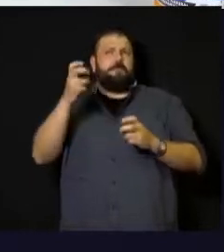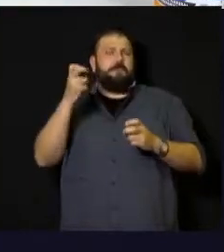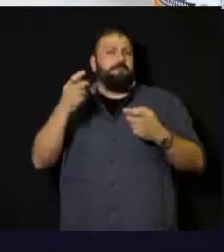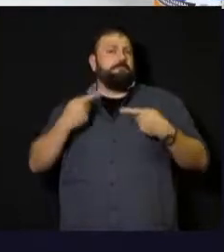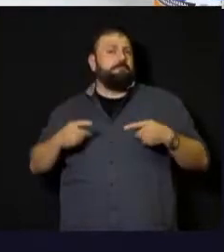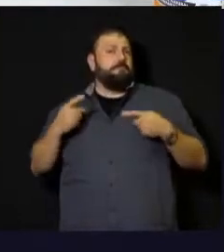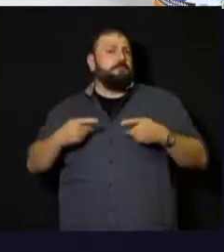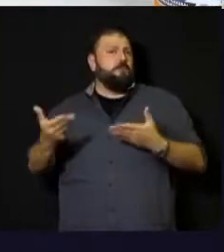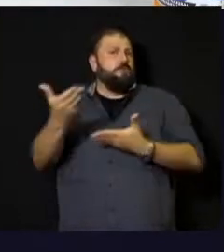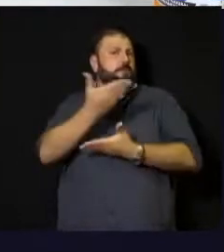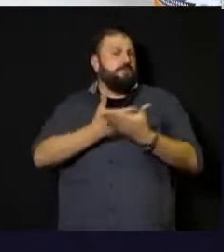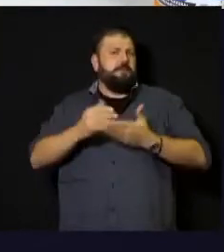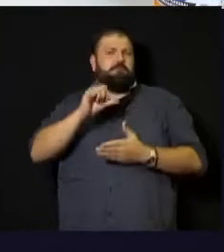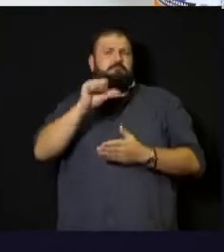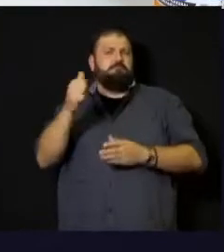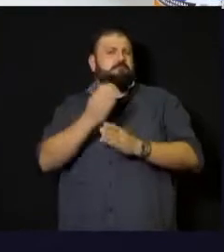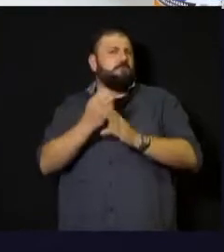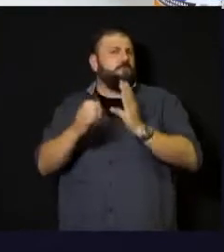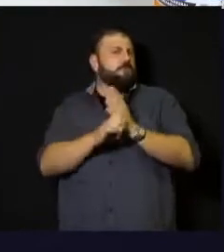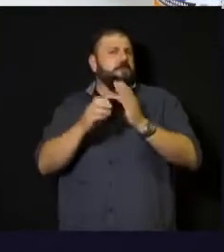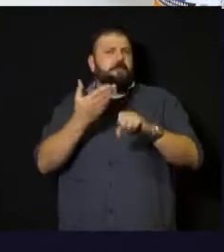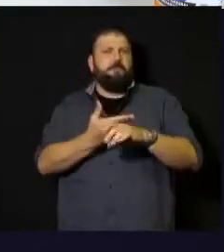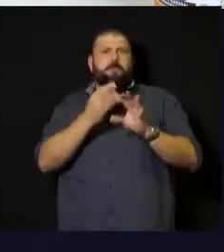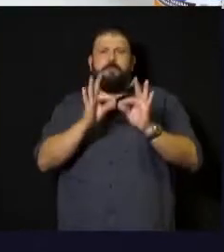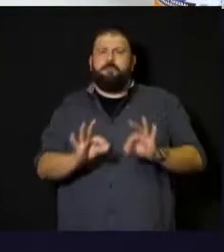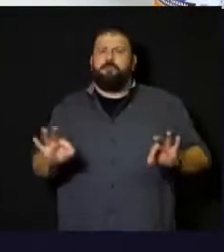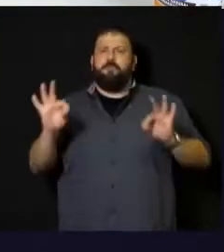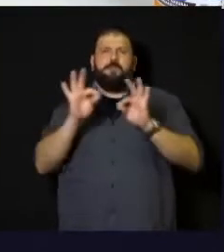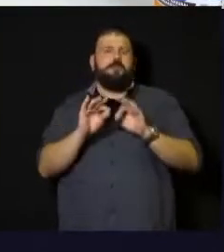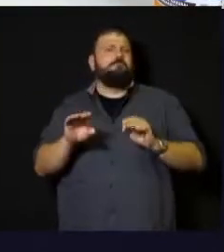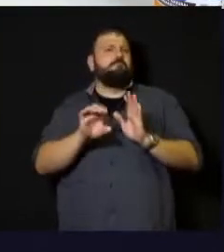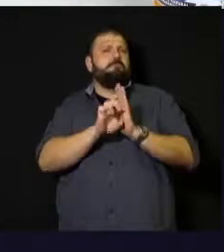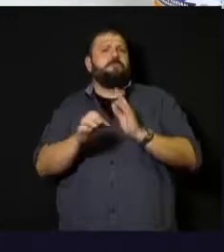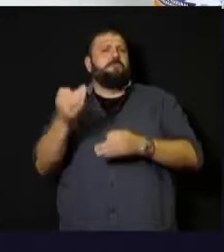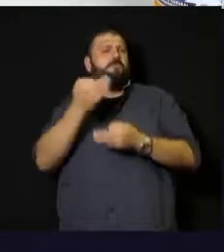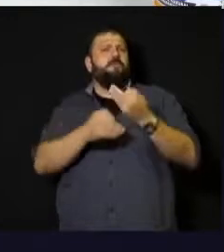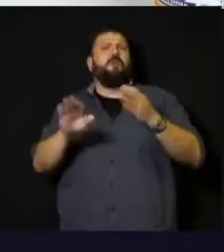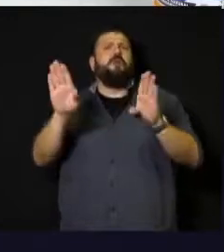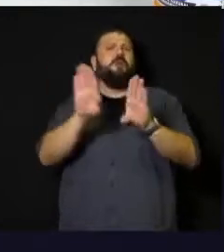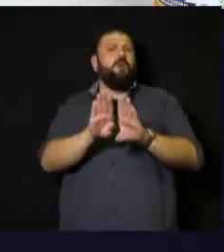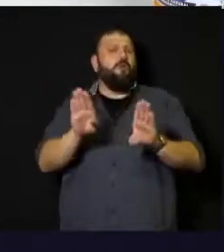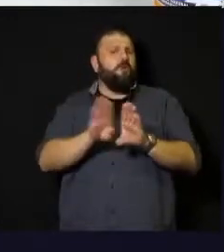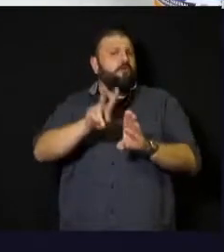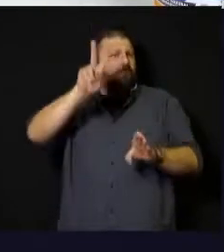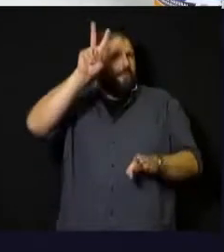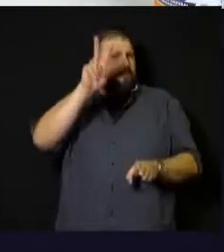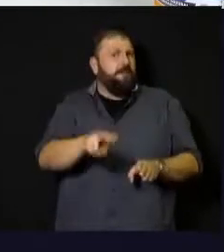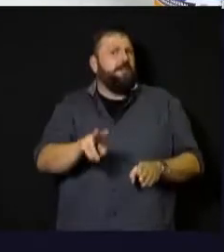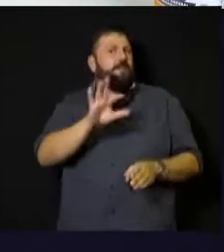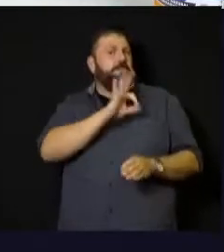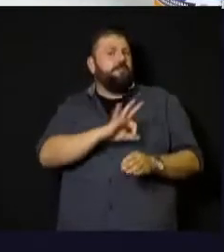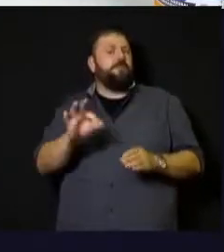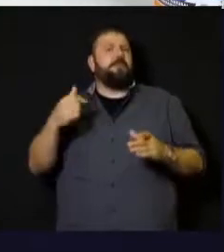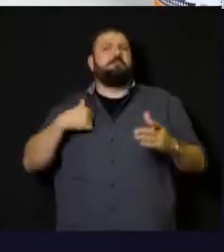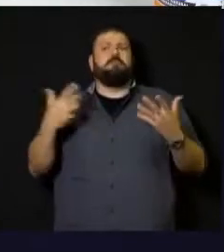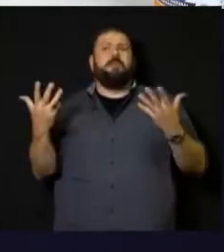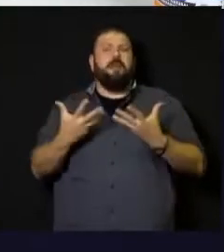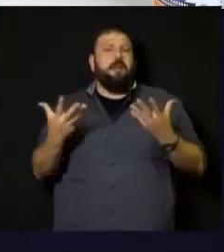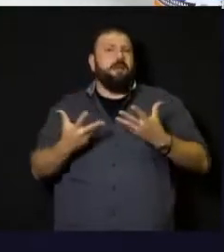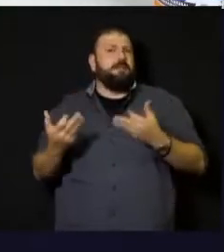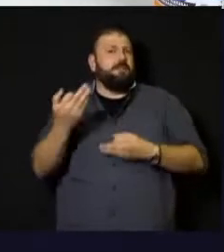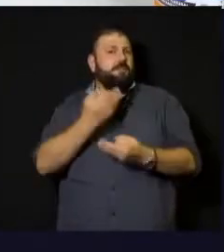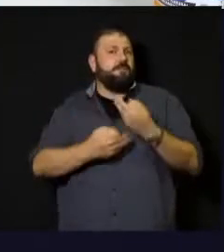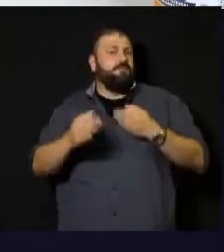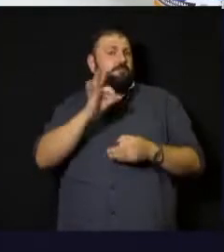share some important points when you're doing Tuesday, Thursdays, and Saturdays.